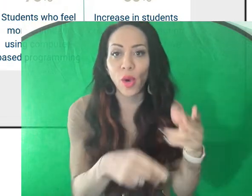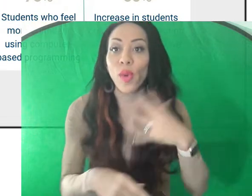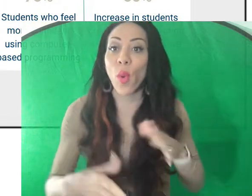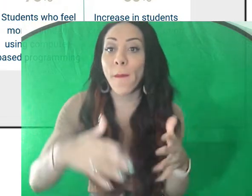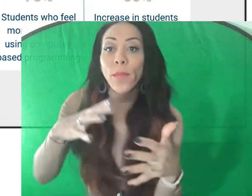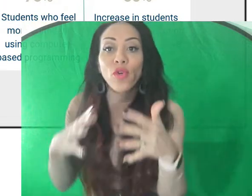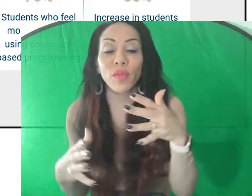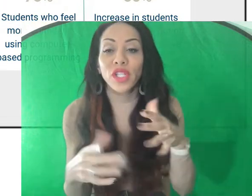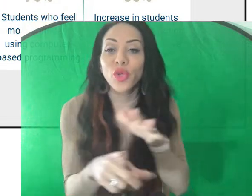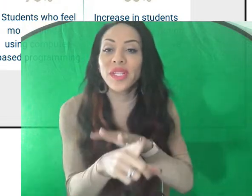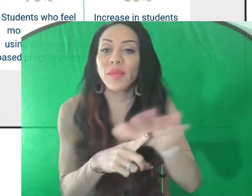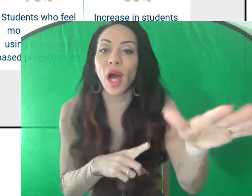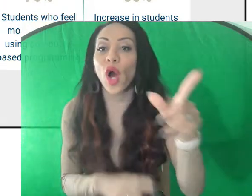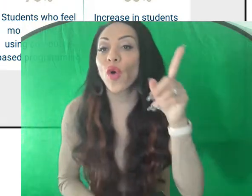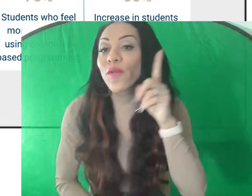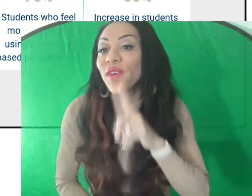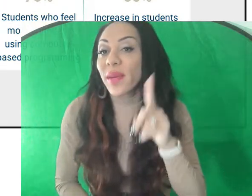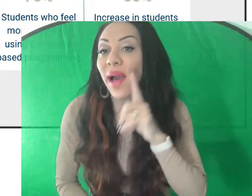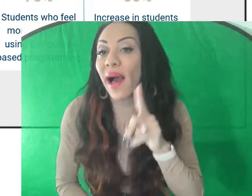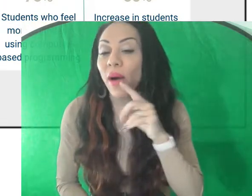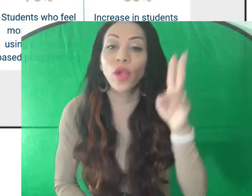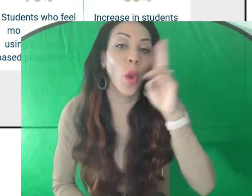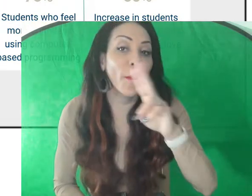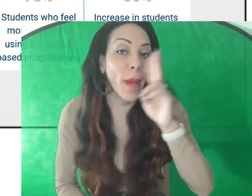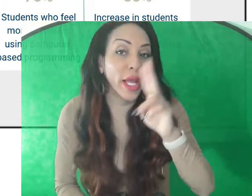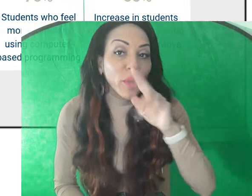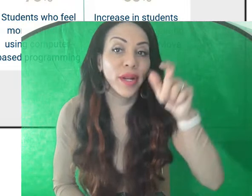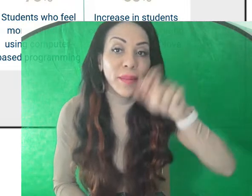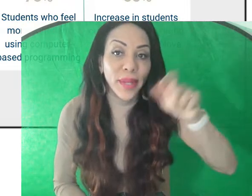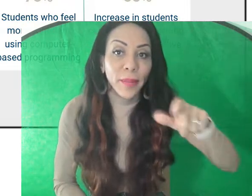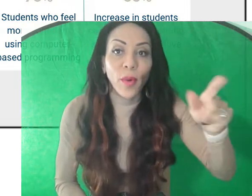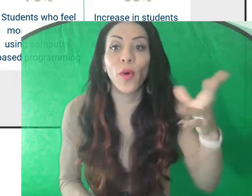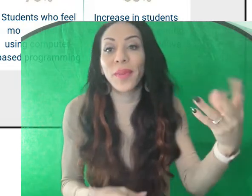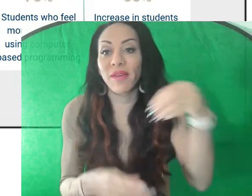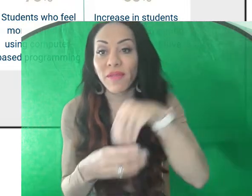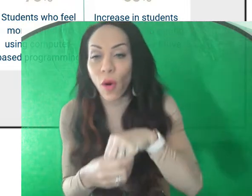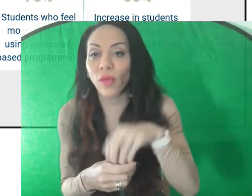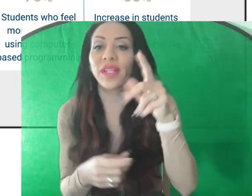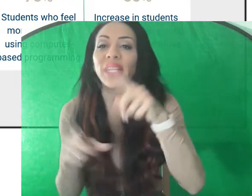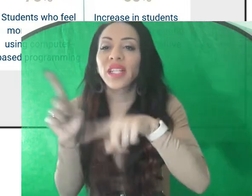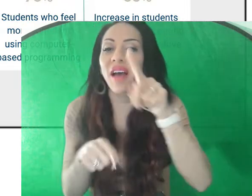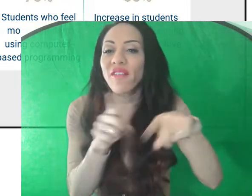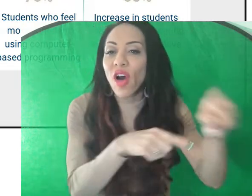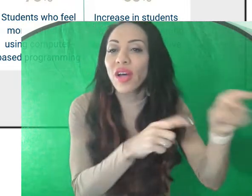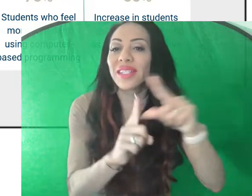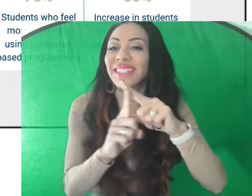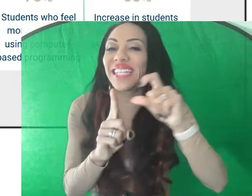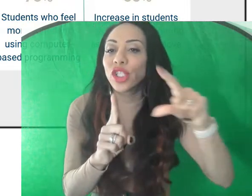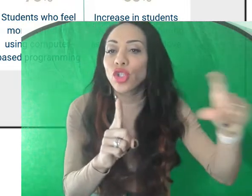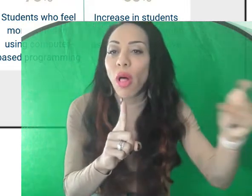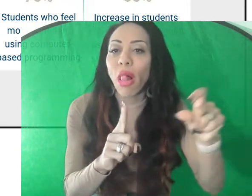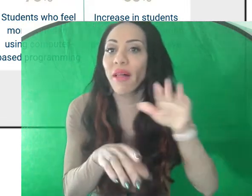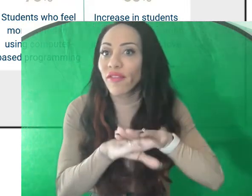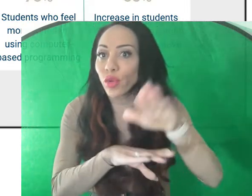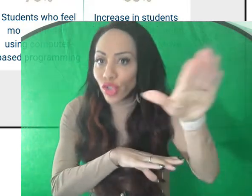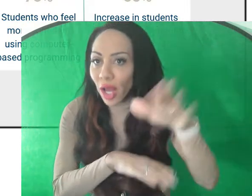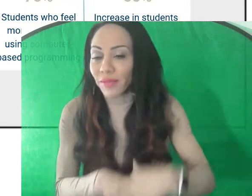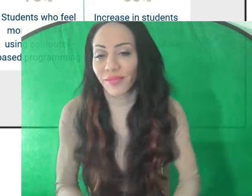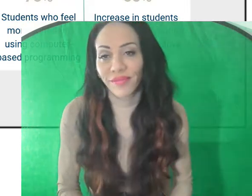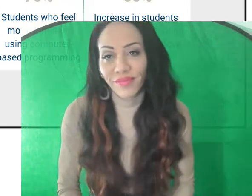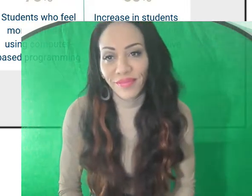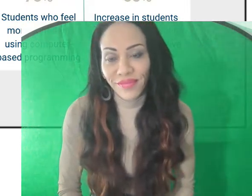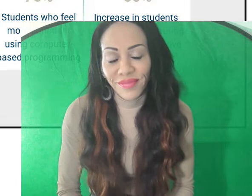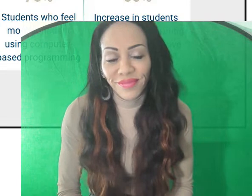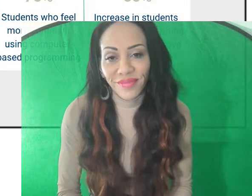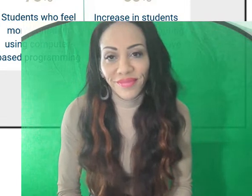and non-binary identifying people ages 11 to 14 to become the creators of a diverse digital future. So when